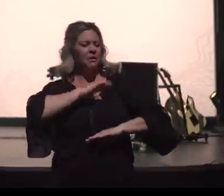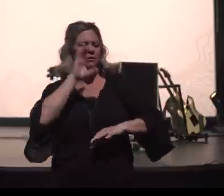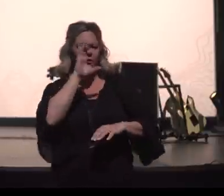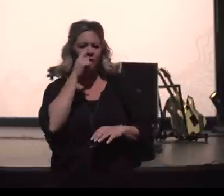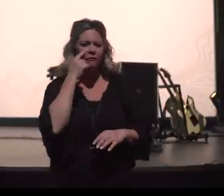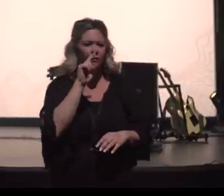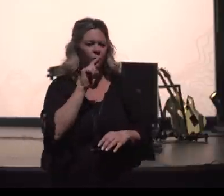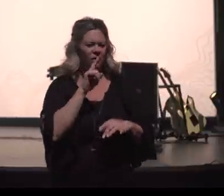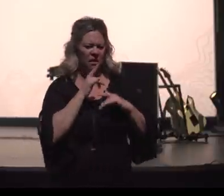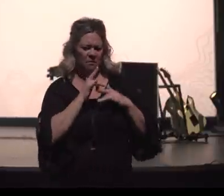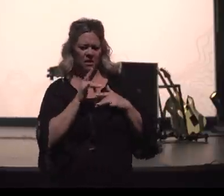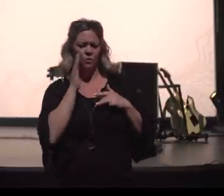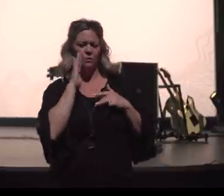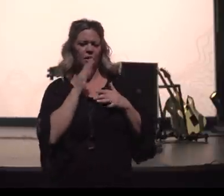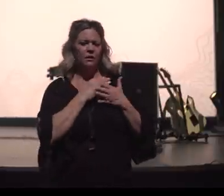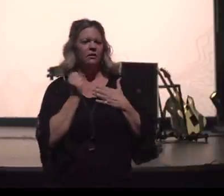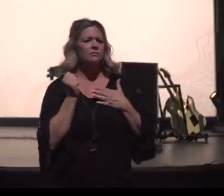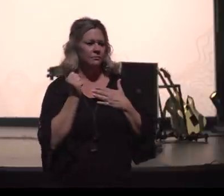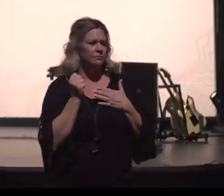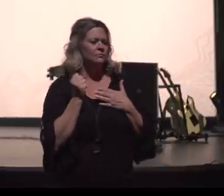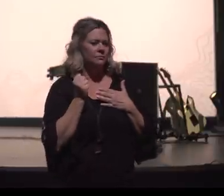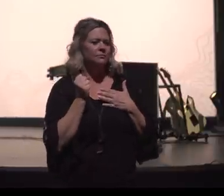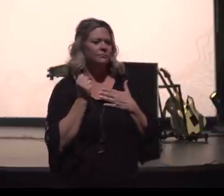looking for, that emptiness will go away you feel at night.